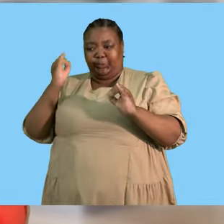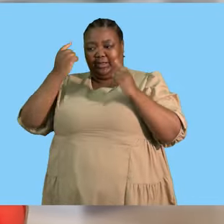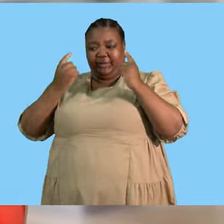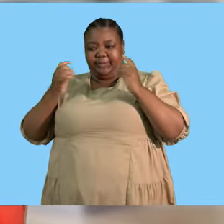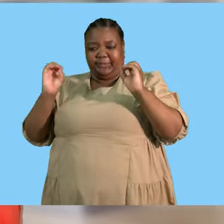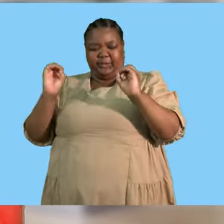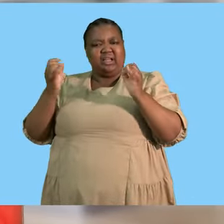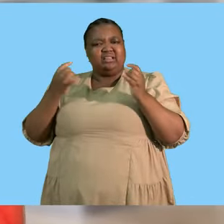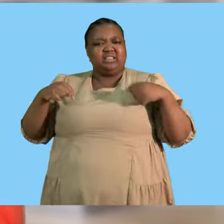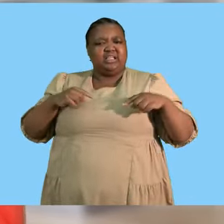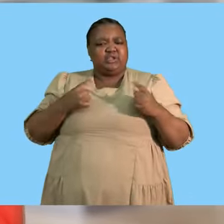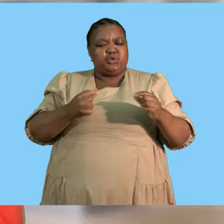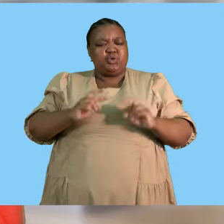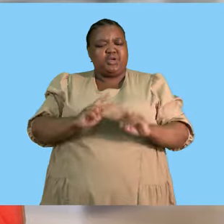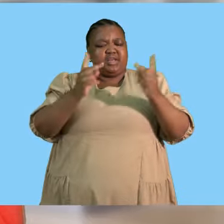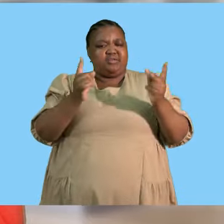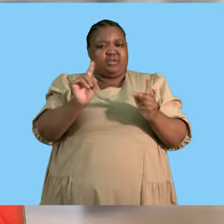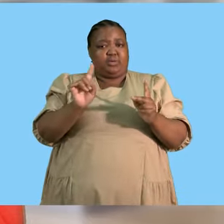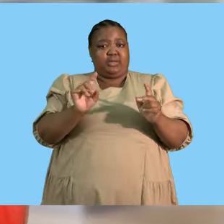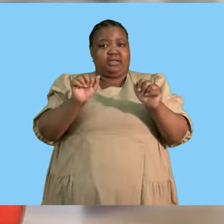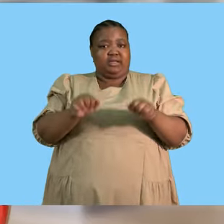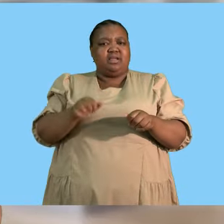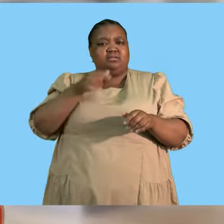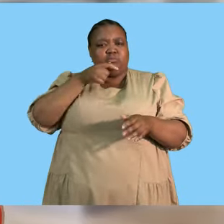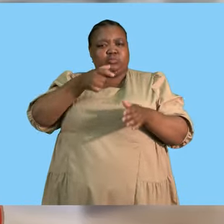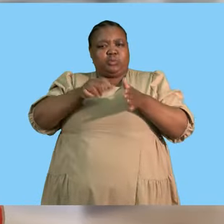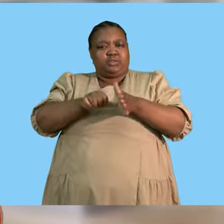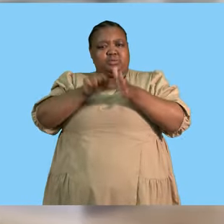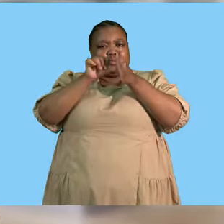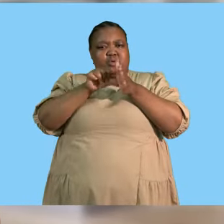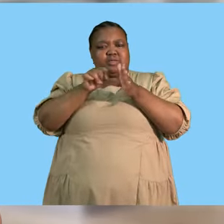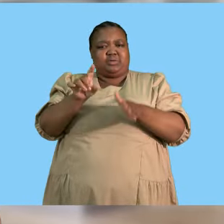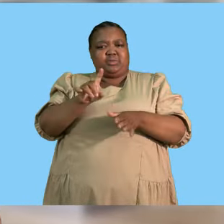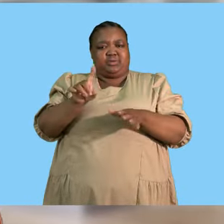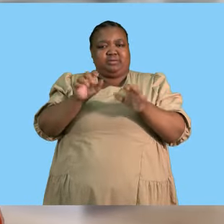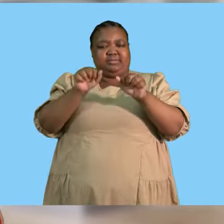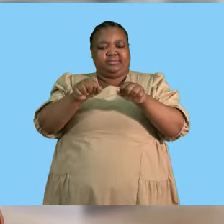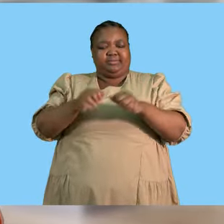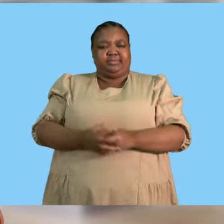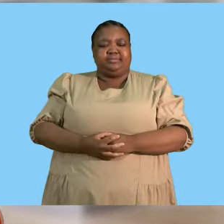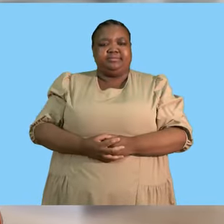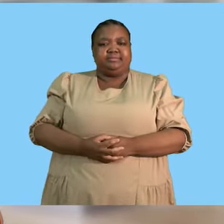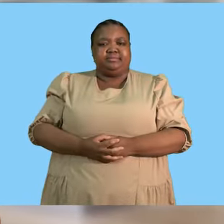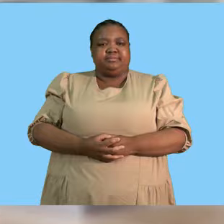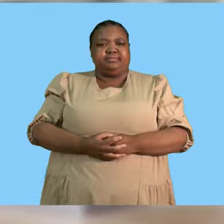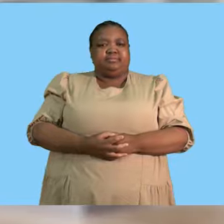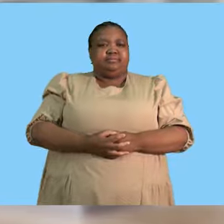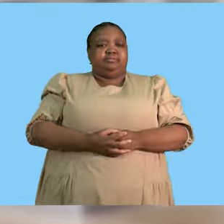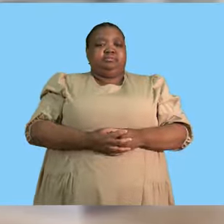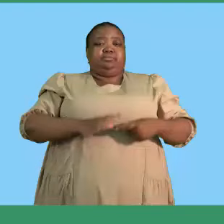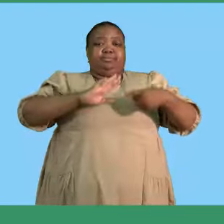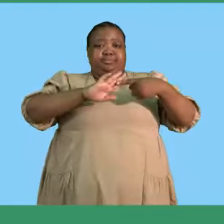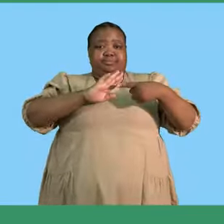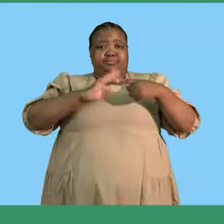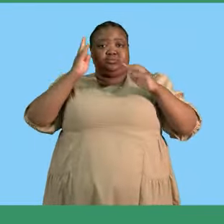yet thought about. Let's quickly look at our keywords that we are going to come across in this particular